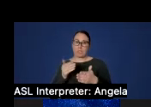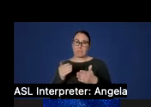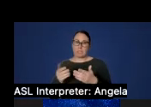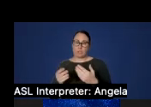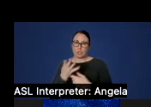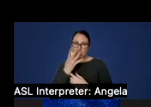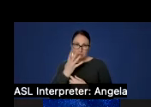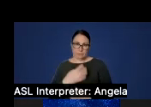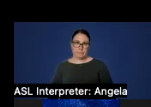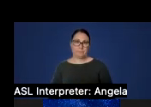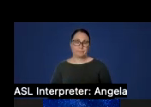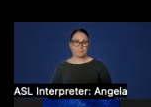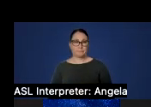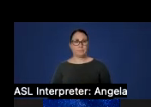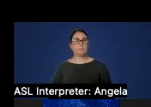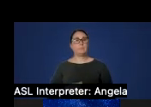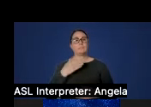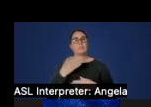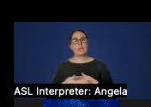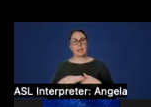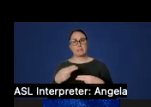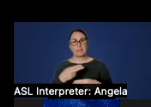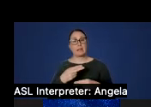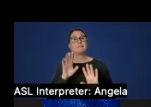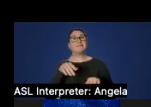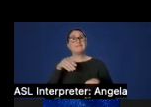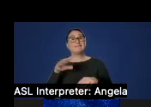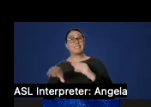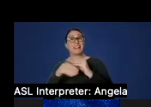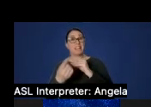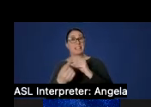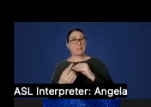All right, next slide. Steph, can I say something really quick? I